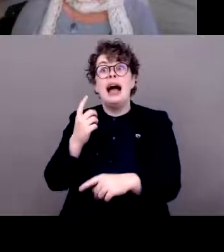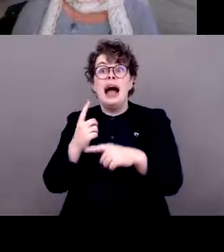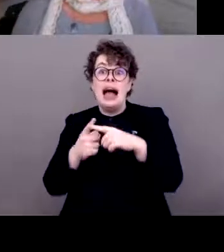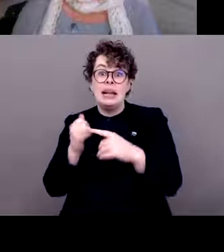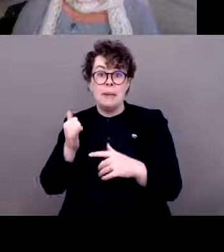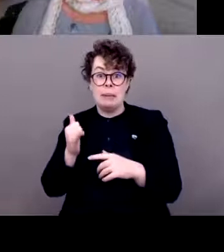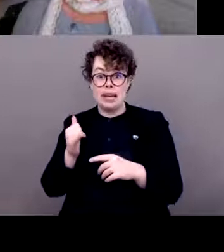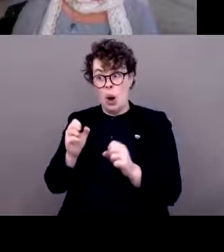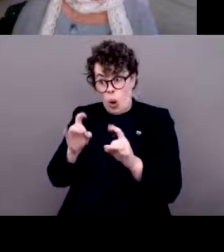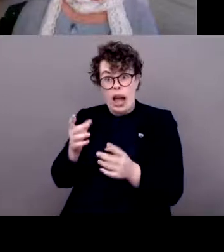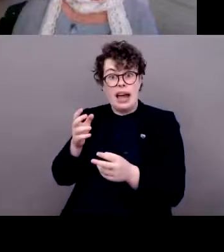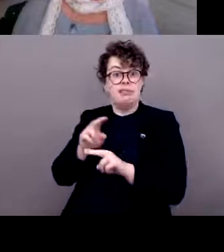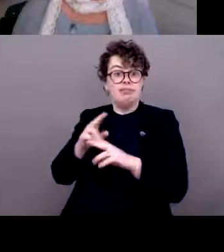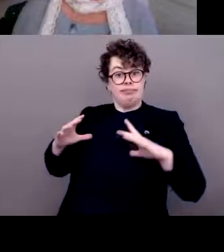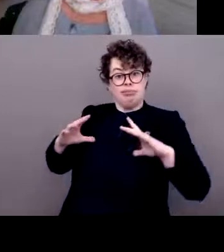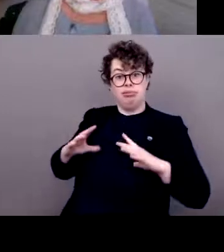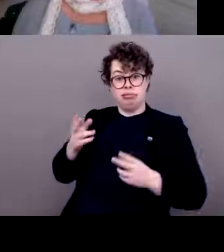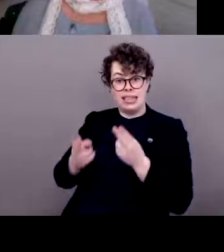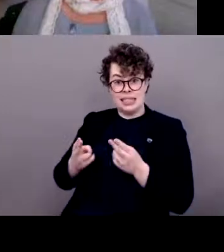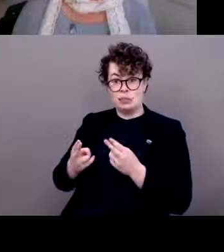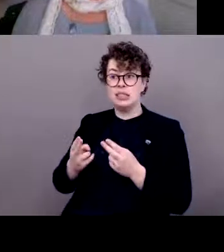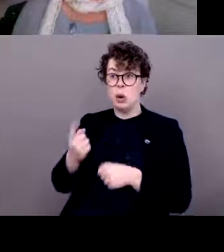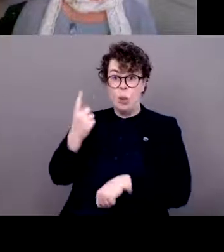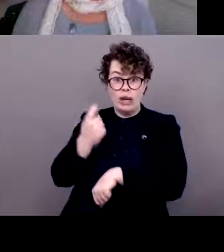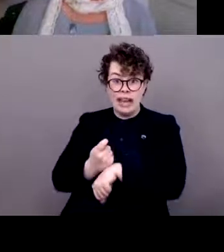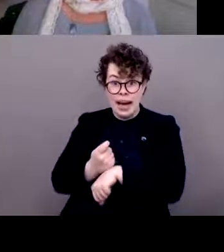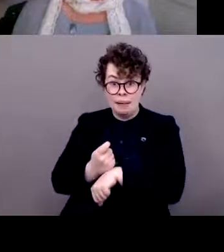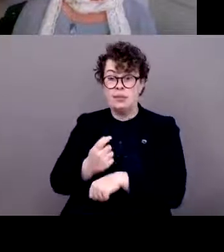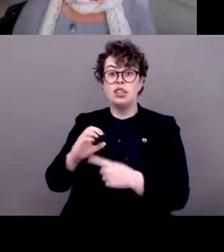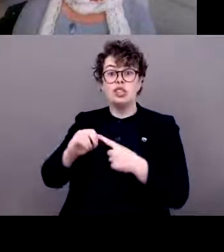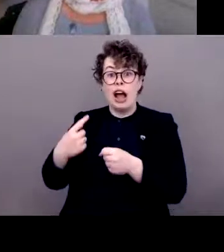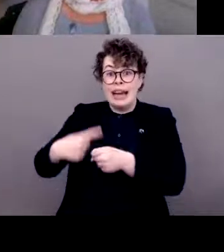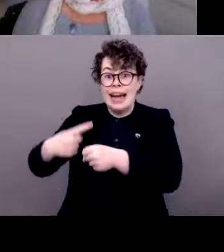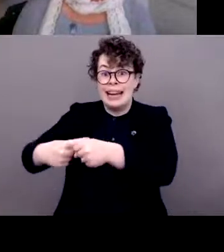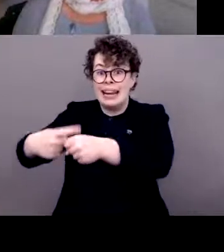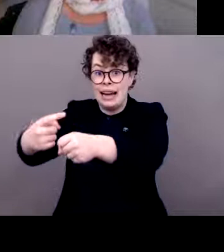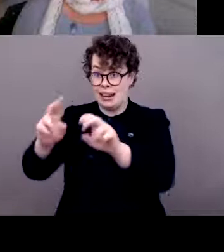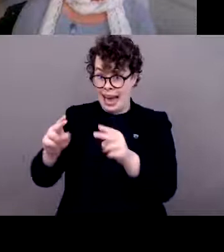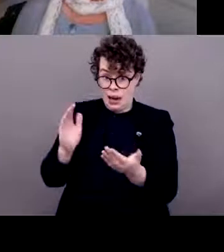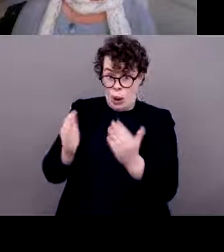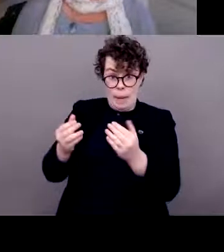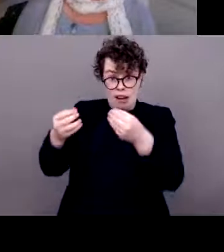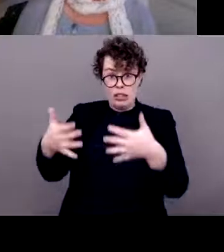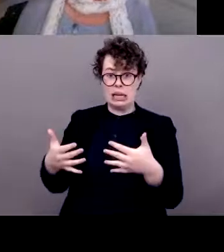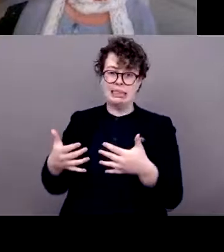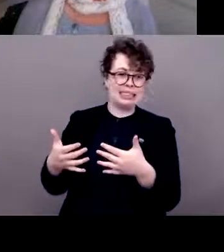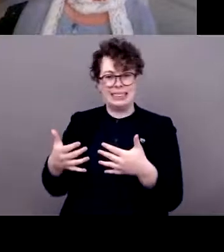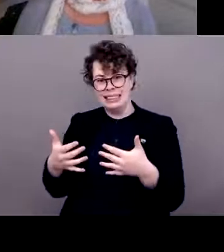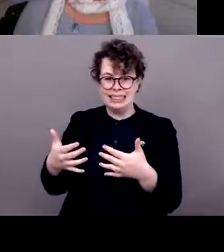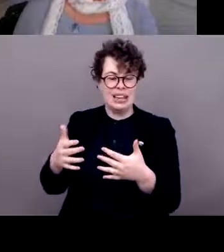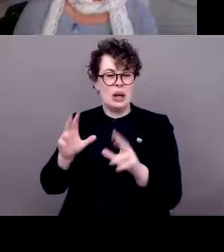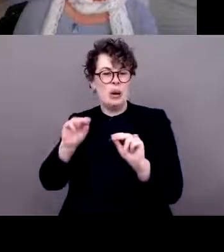Certainly, trying to repeat an informal assessment at another occasion could be very difficult to do because of the lack of